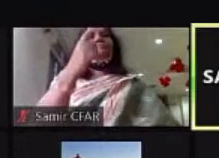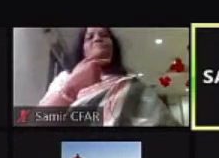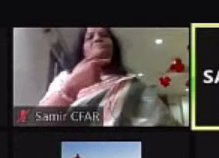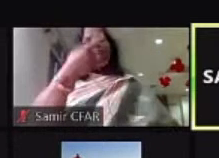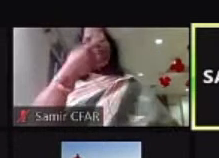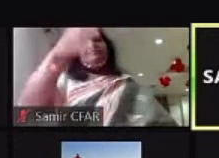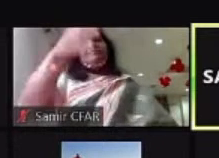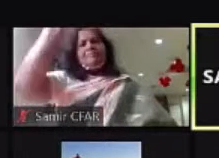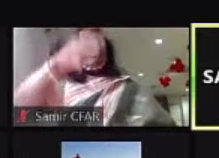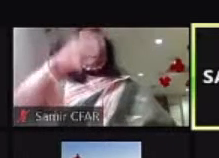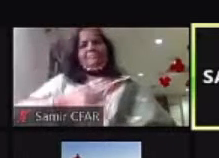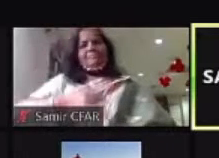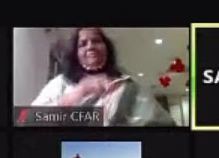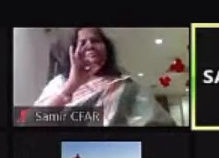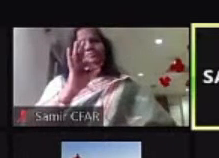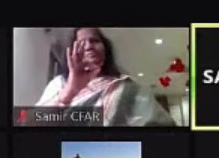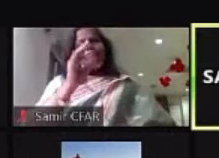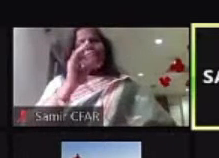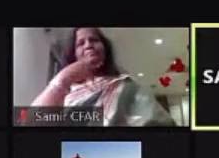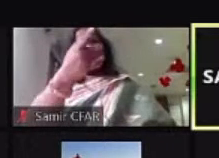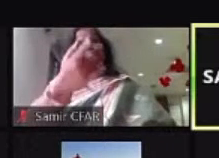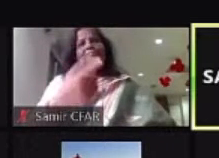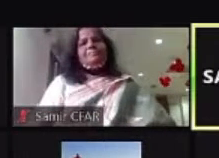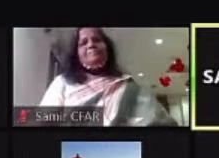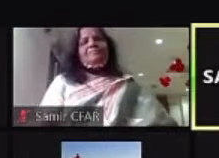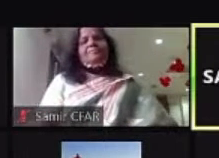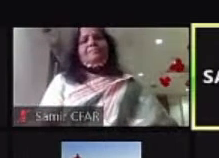Sir has very nicely showcased